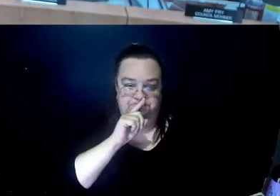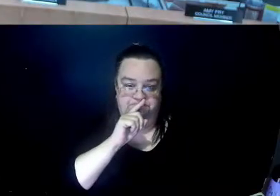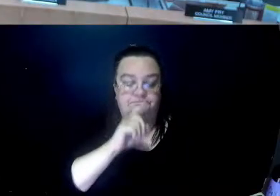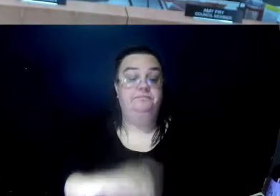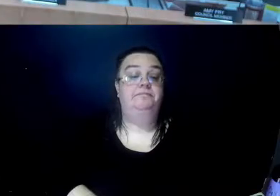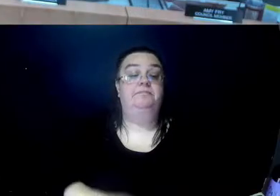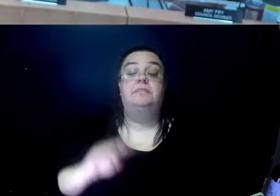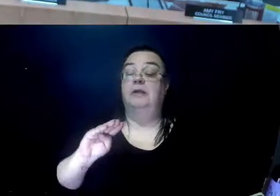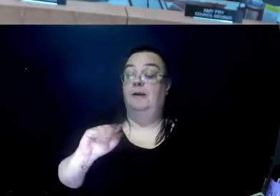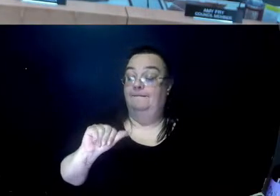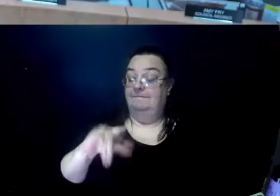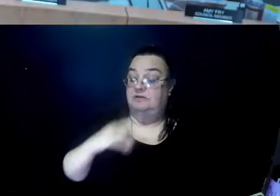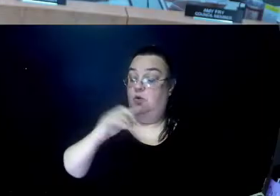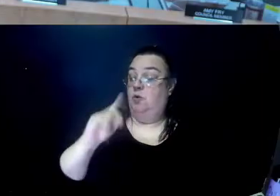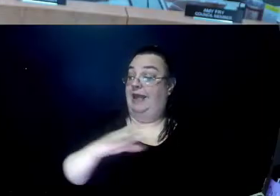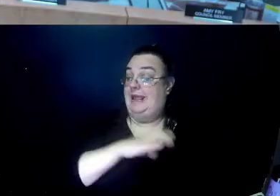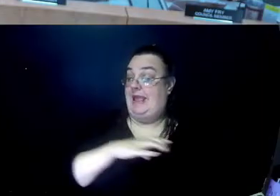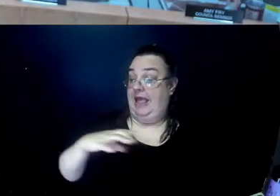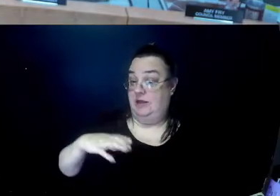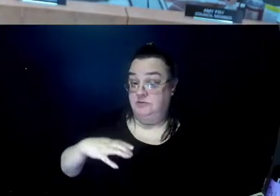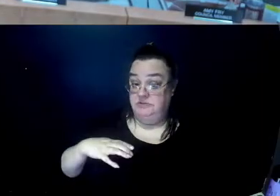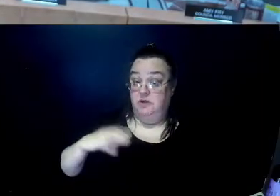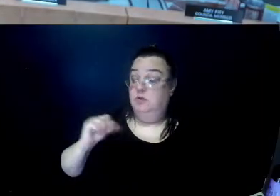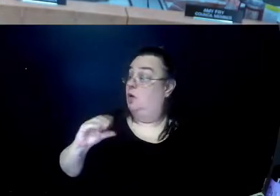Okay, so council, how shall